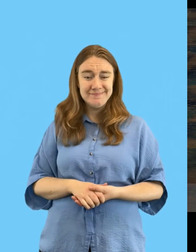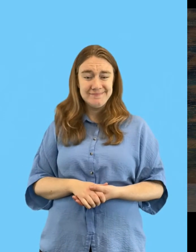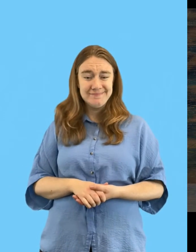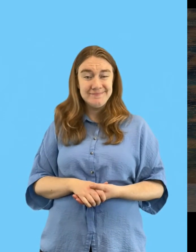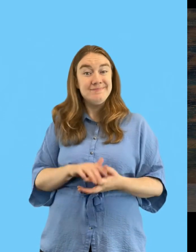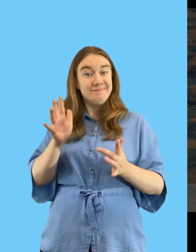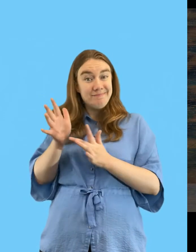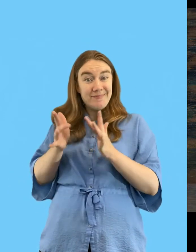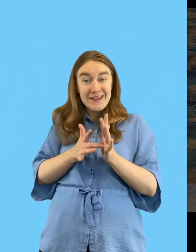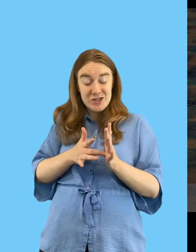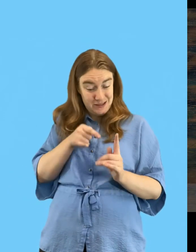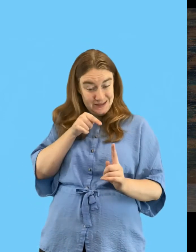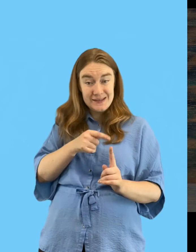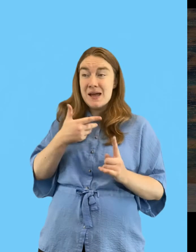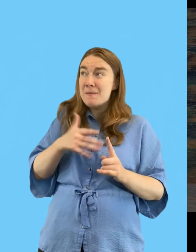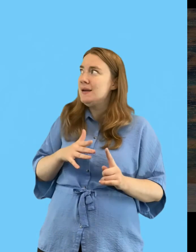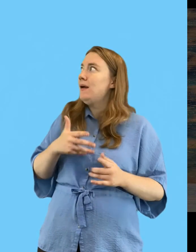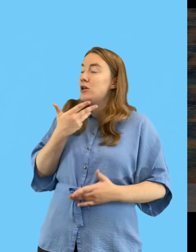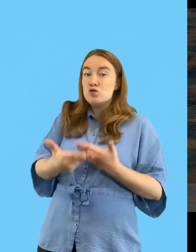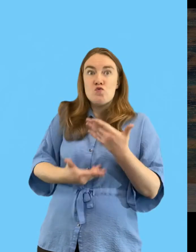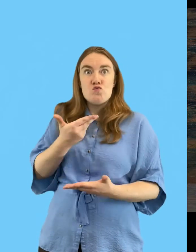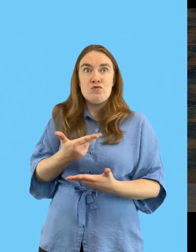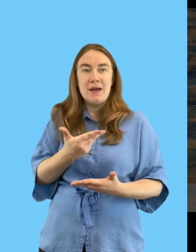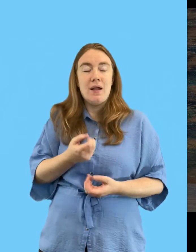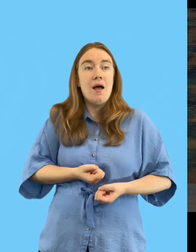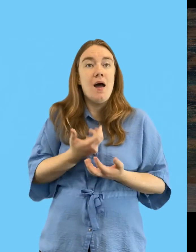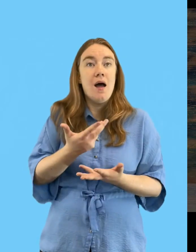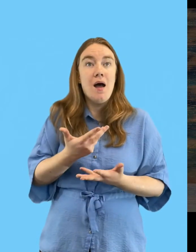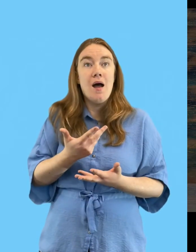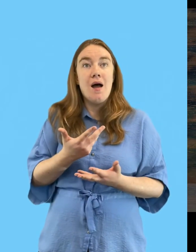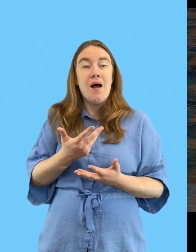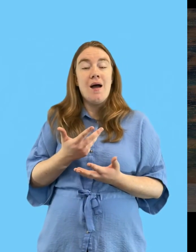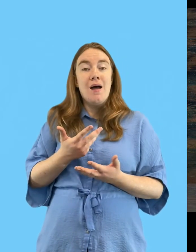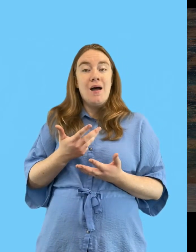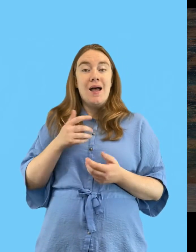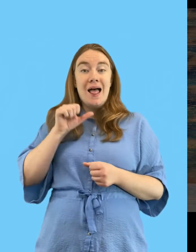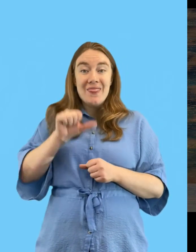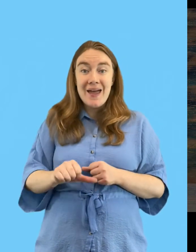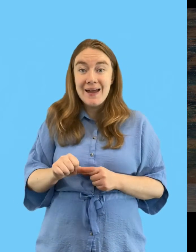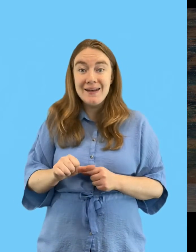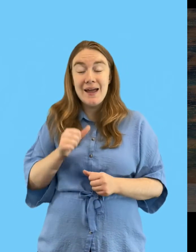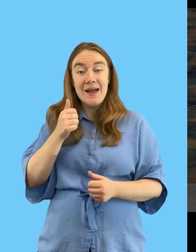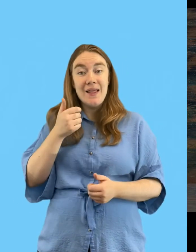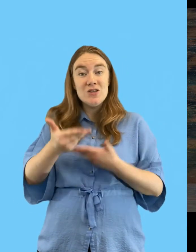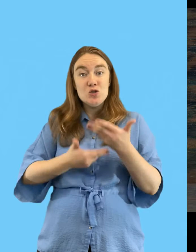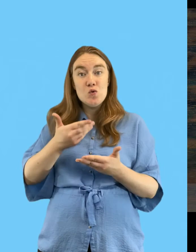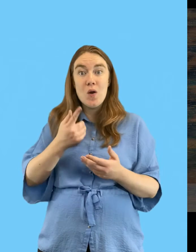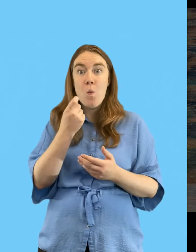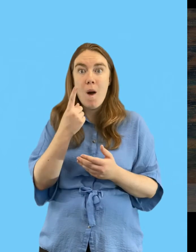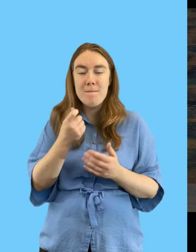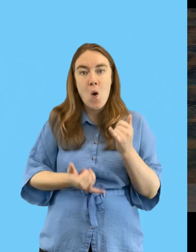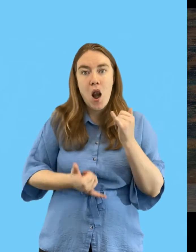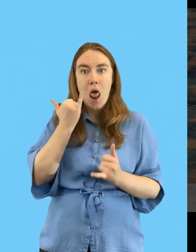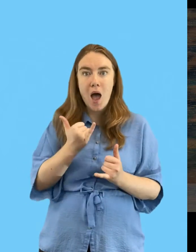And after Jesus has finished telling the story at that point, he has one more sentence in verse 35, the punchline to